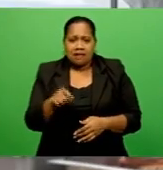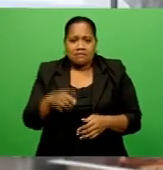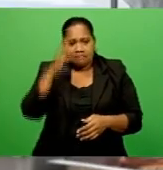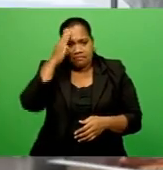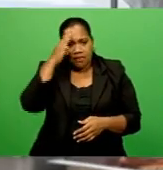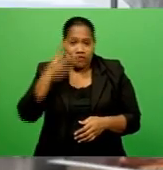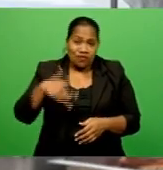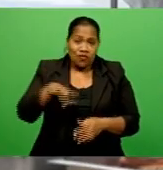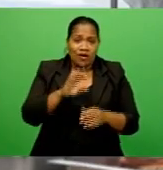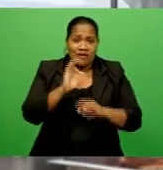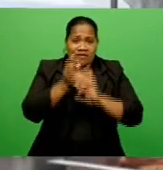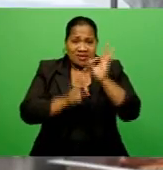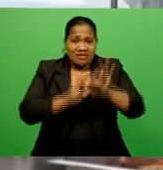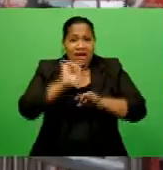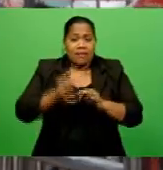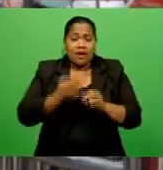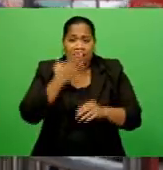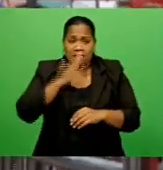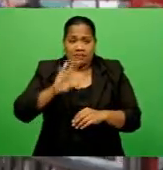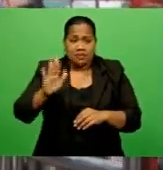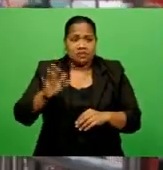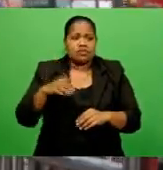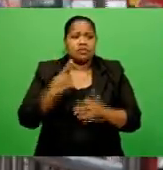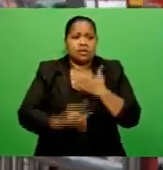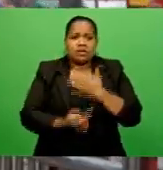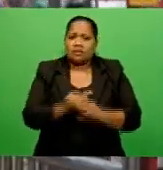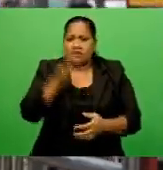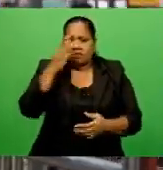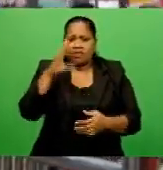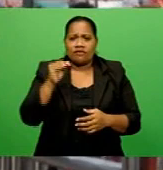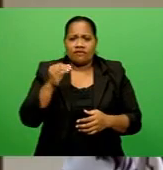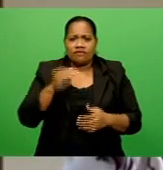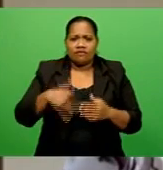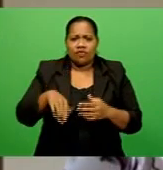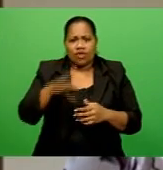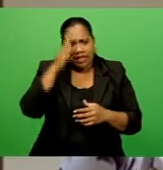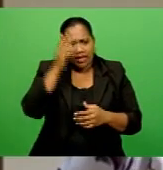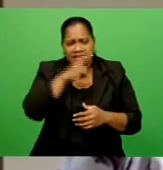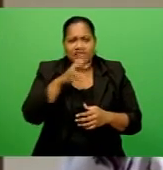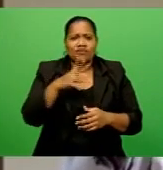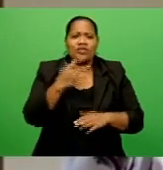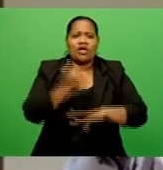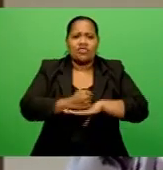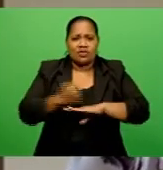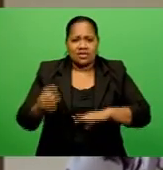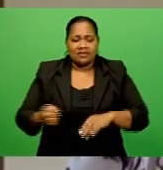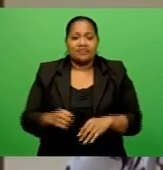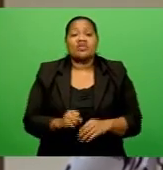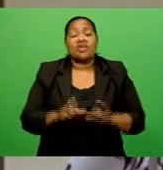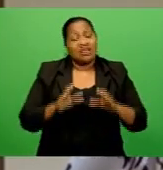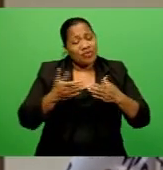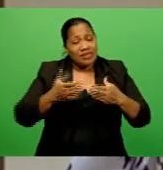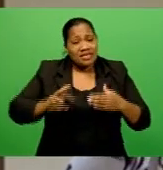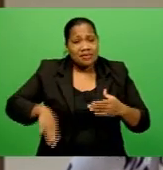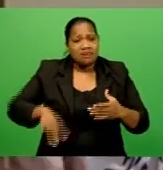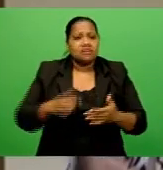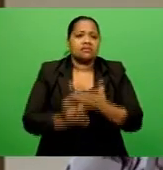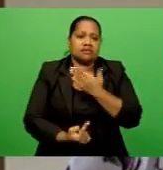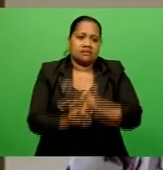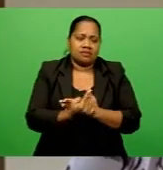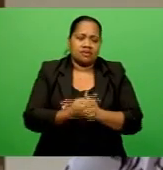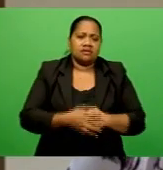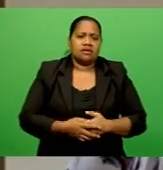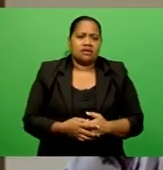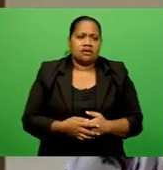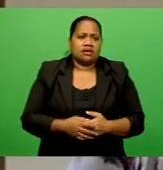but Hibiscus was the mother of all headaches for authorities. Gradually, the committee members were